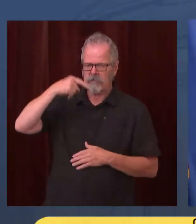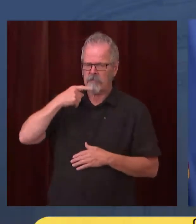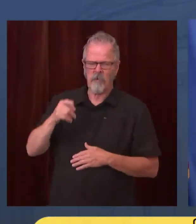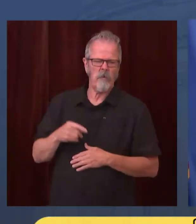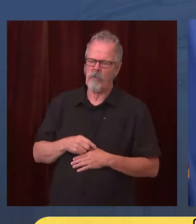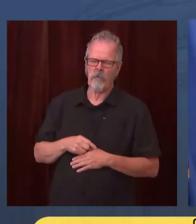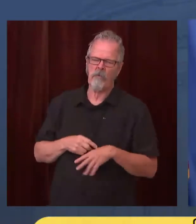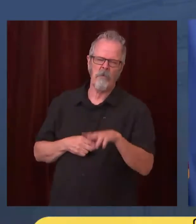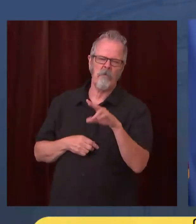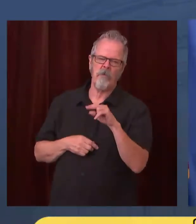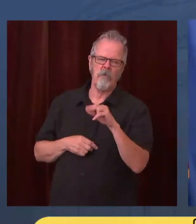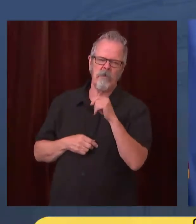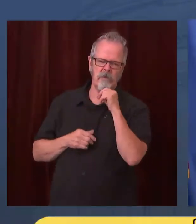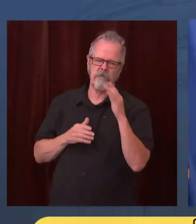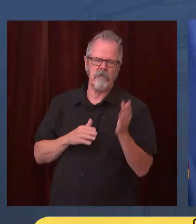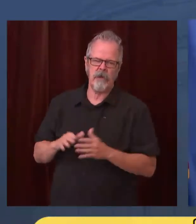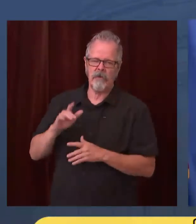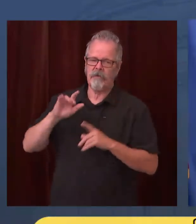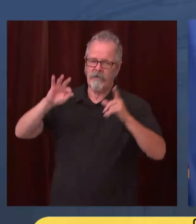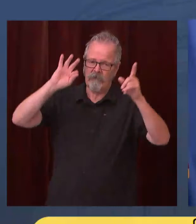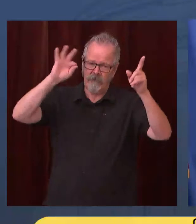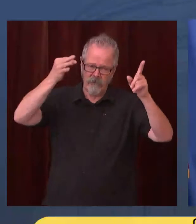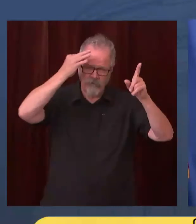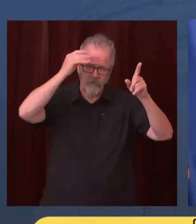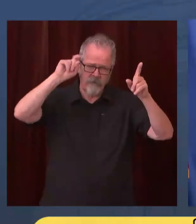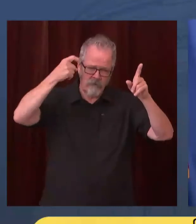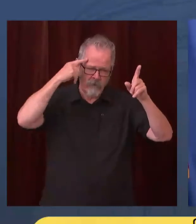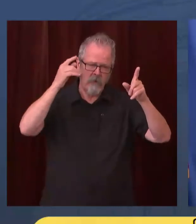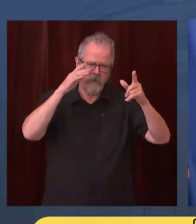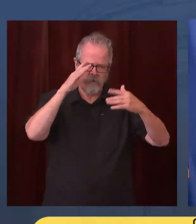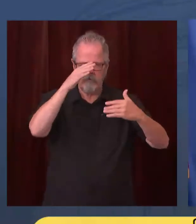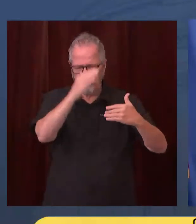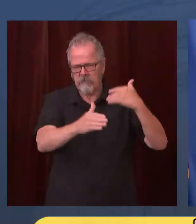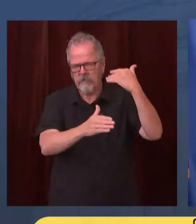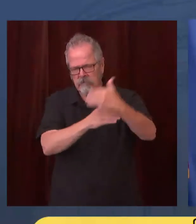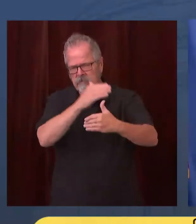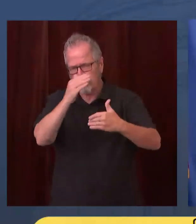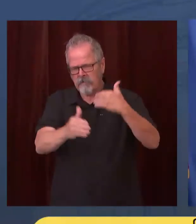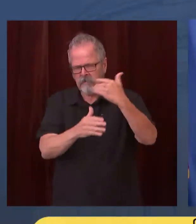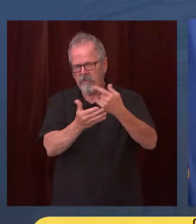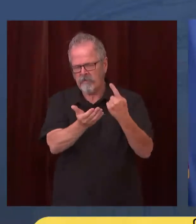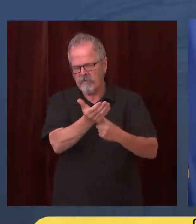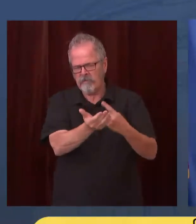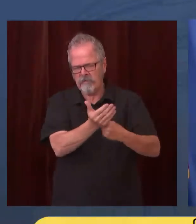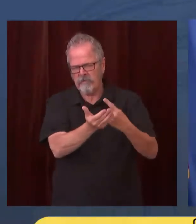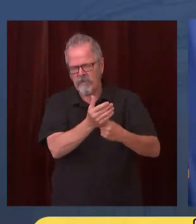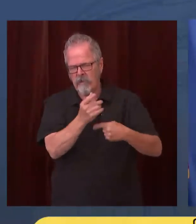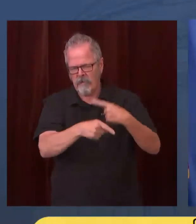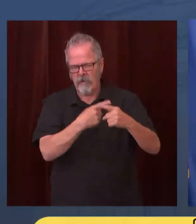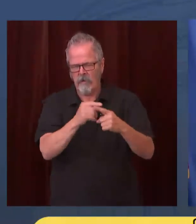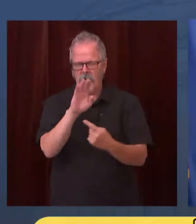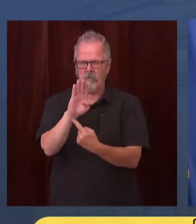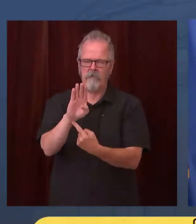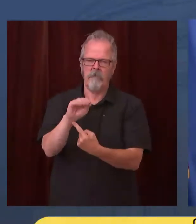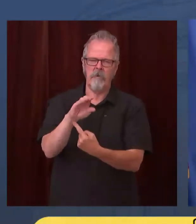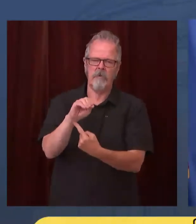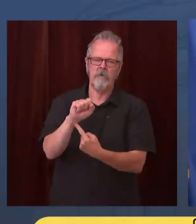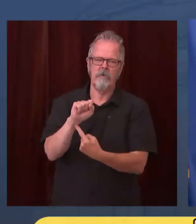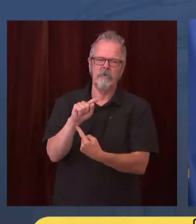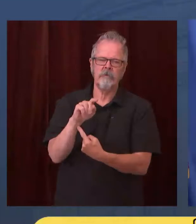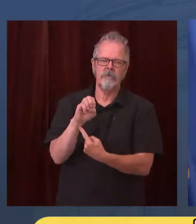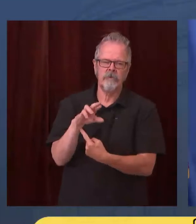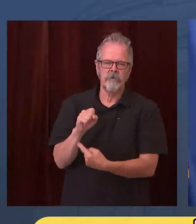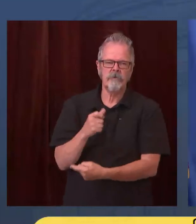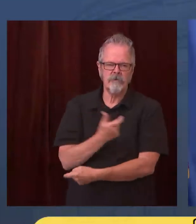make a decision on booster shots. They're working through that. I'm pleased by both the attitude, both to be